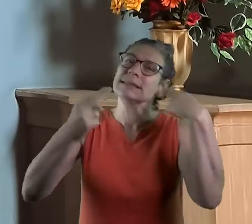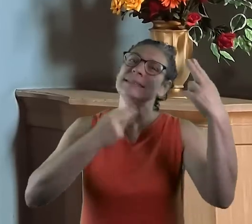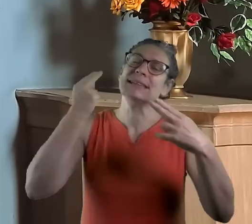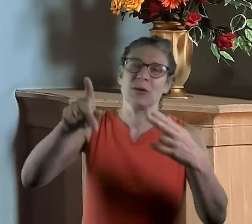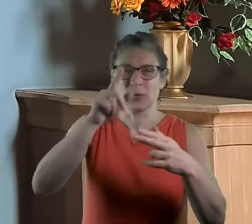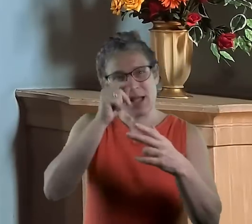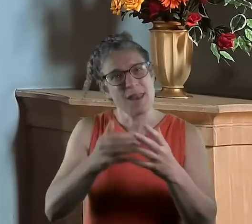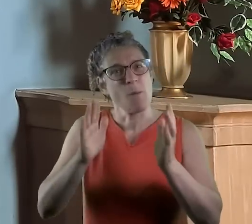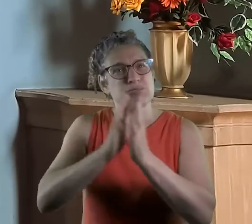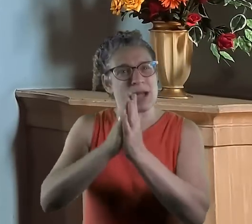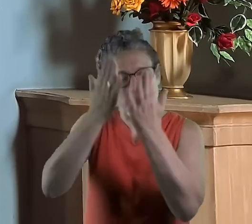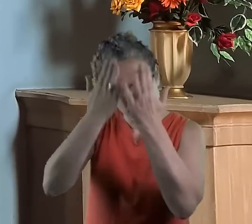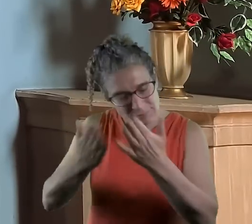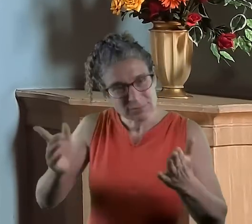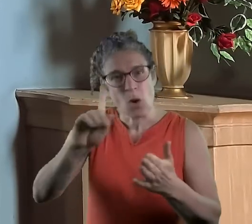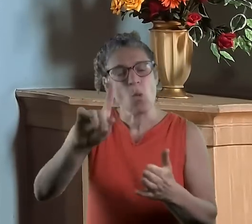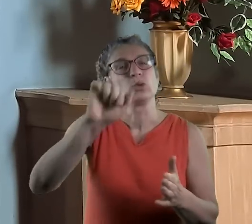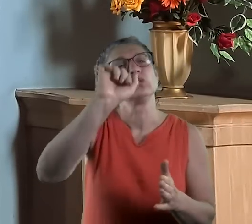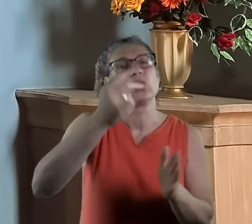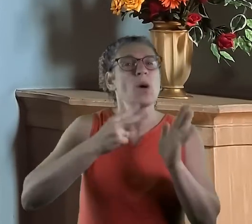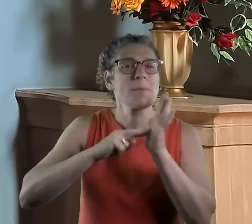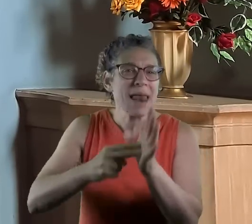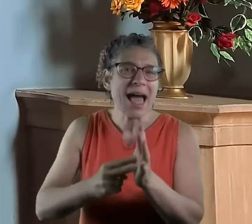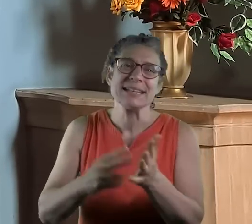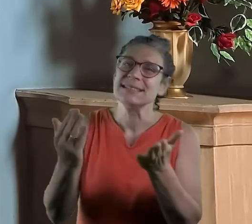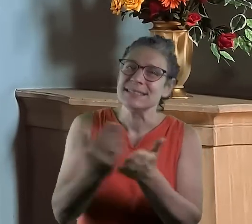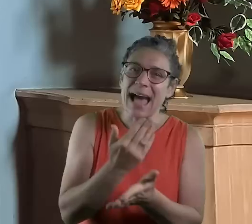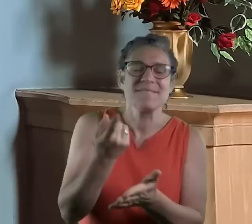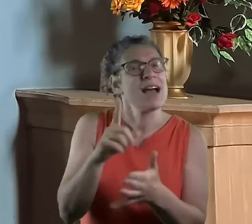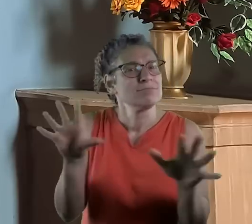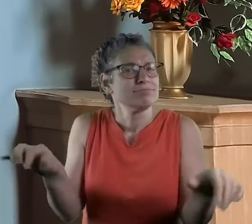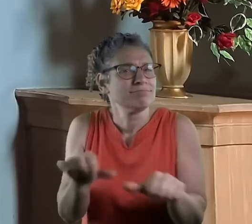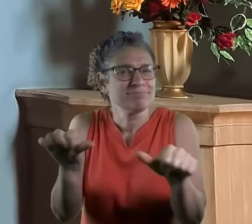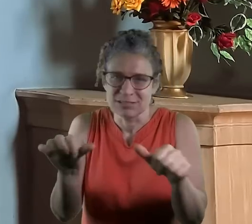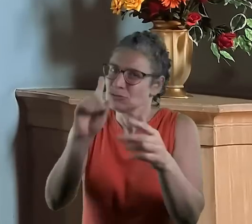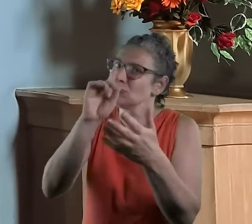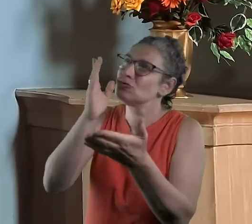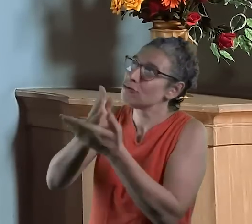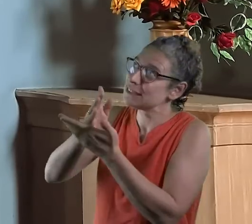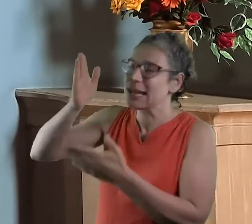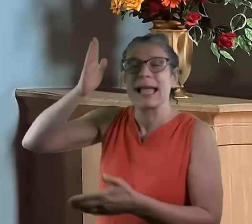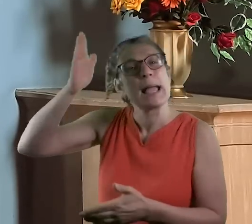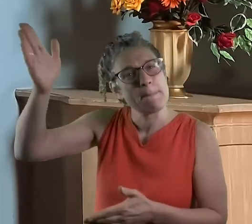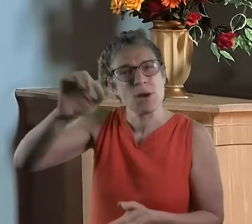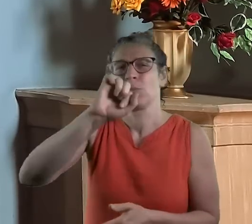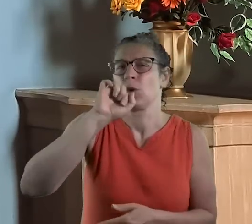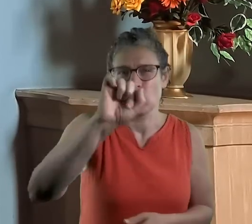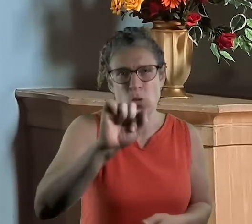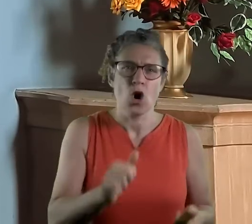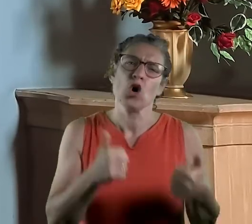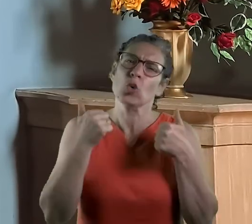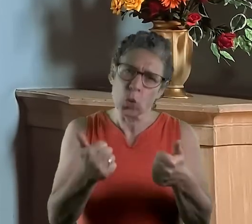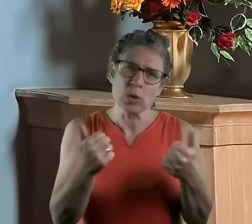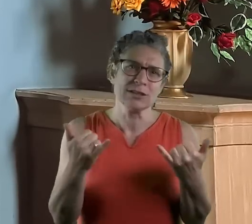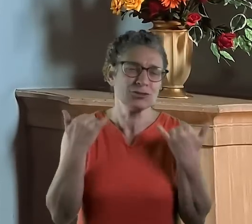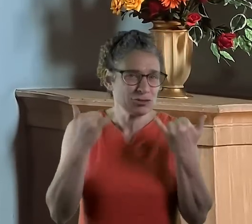prayer, surrendering again your own plans for safety and for security to God, and trusting him to be your